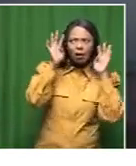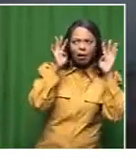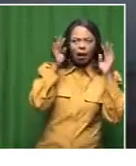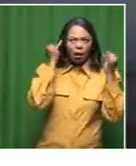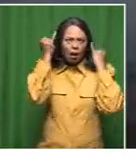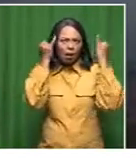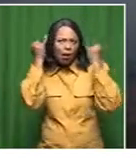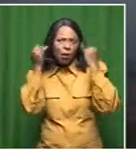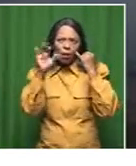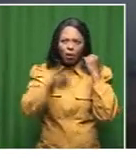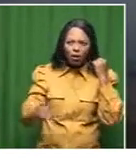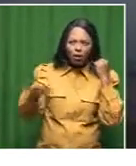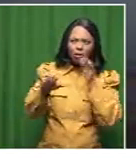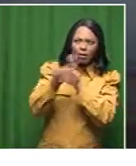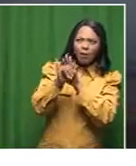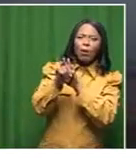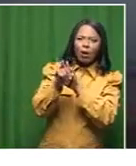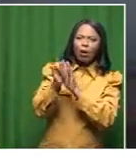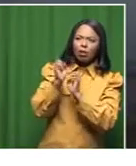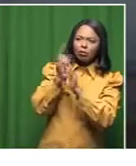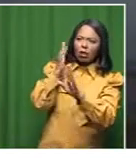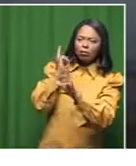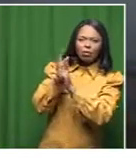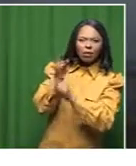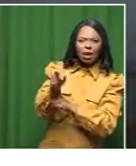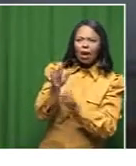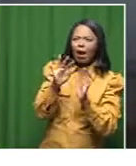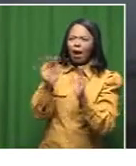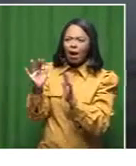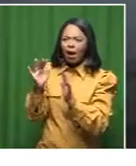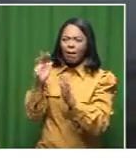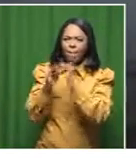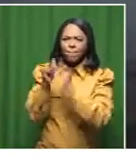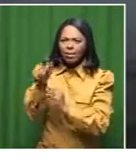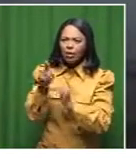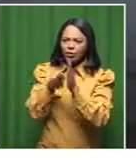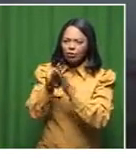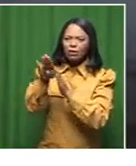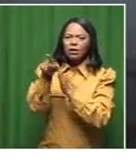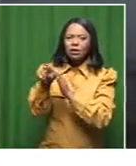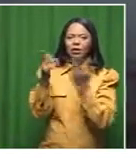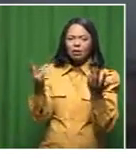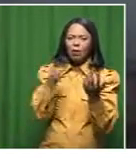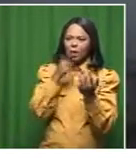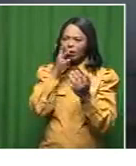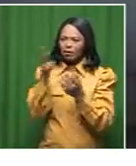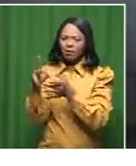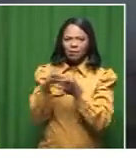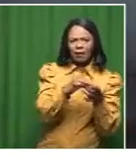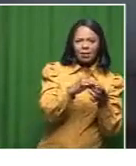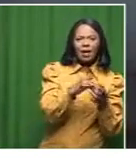this township economic development bill, and are enthusiastic because we can see that there's a link between